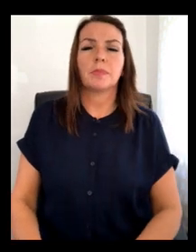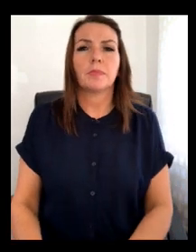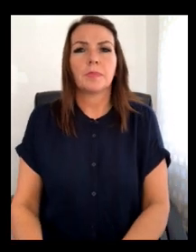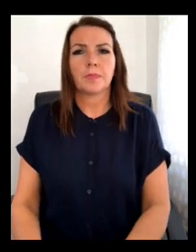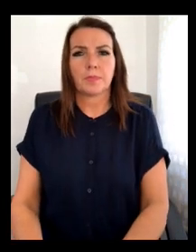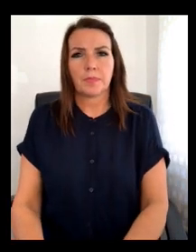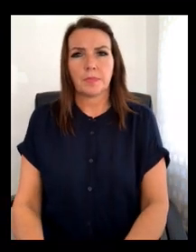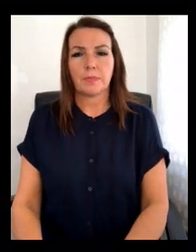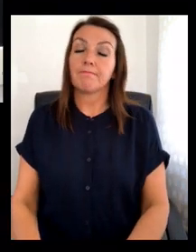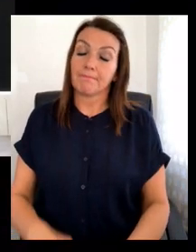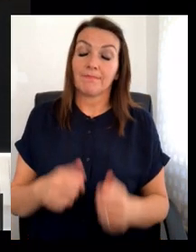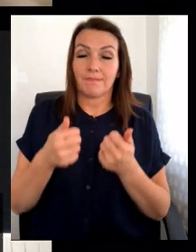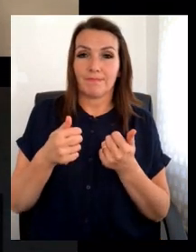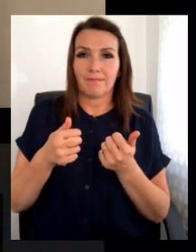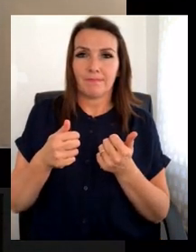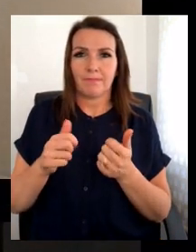Sure.